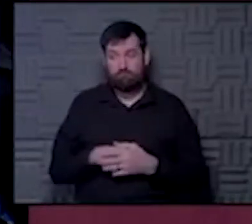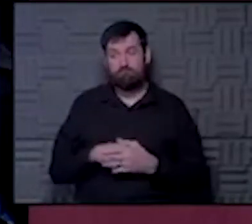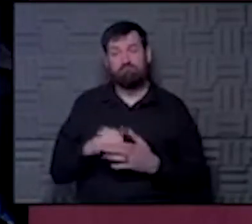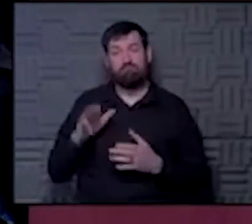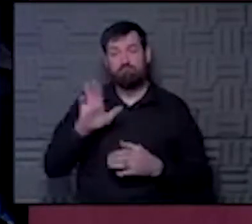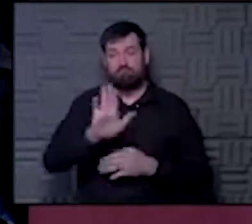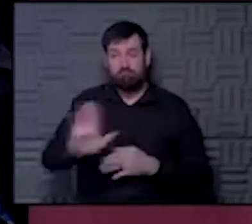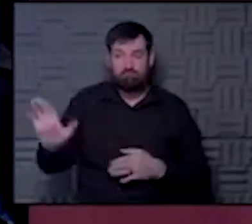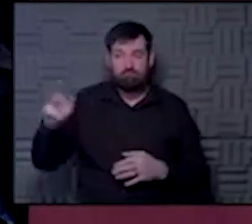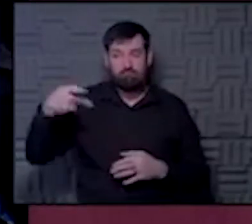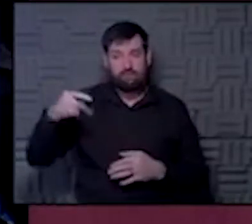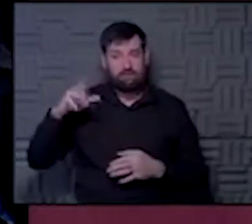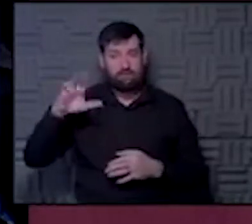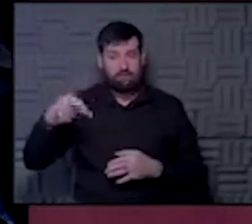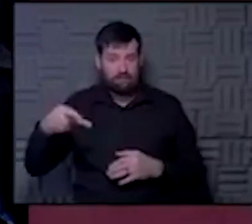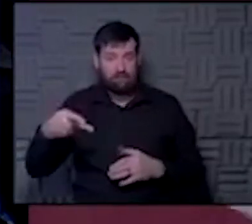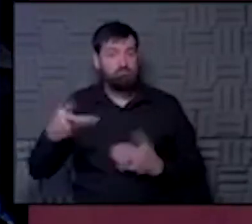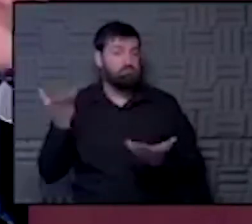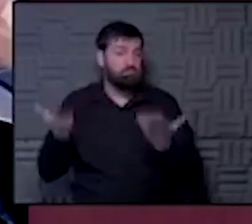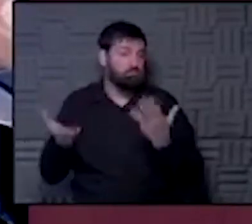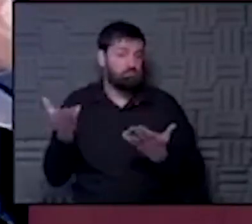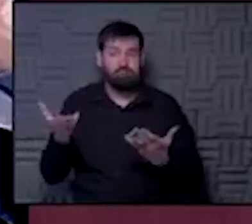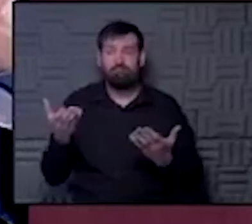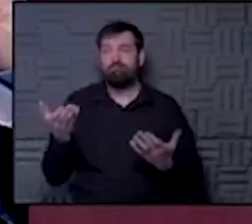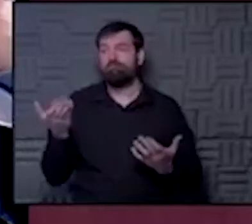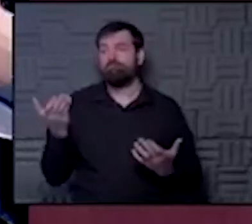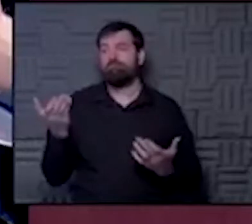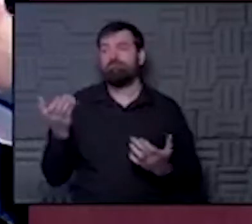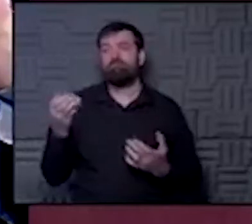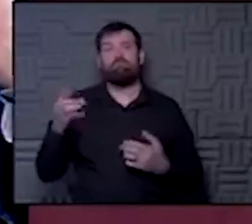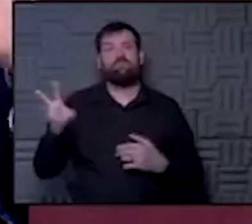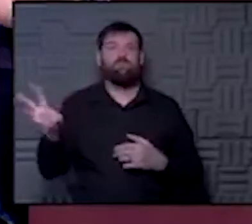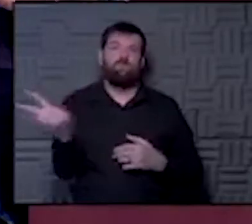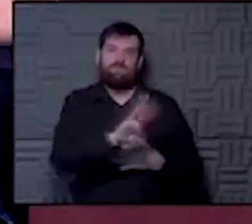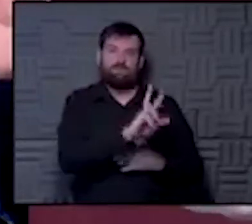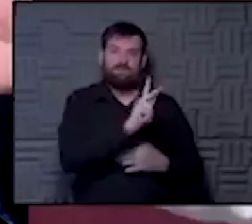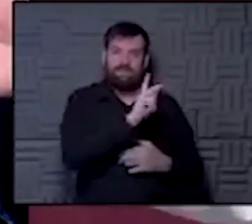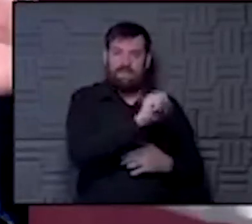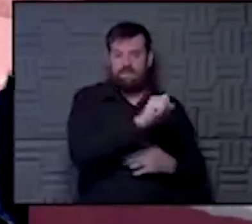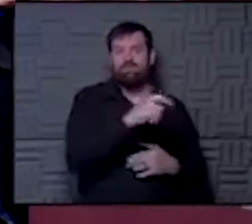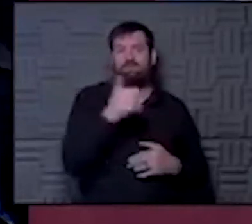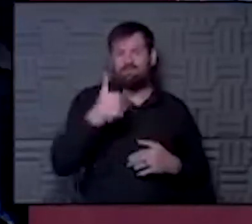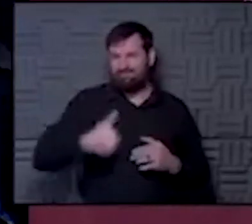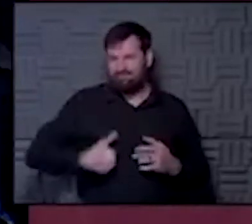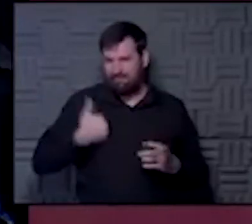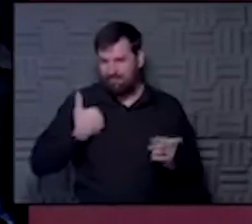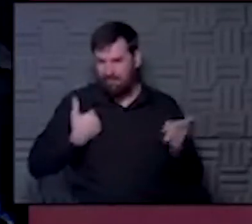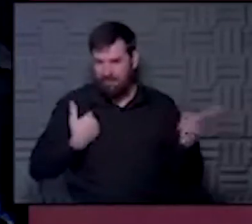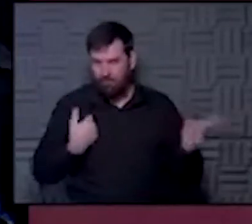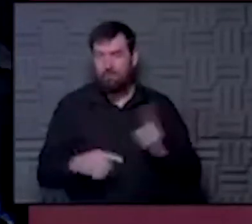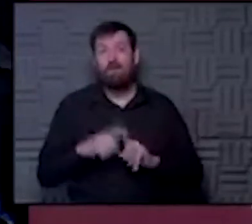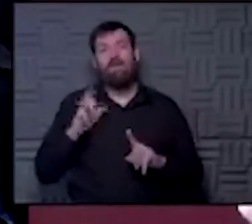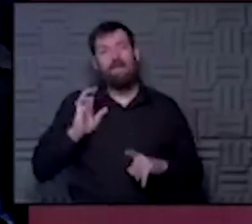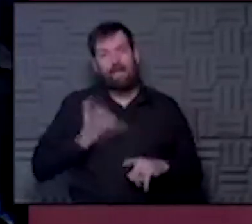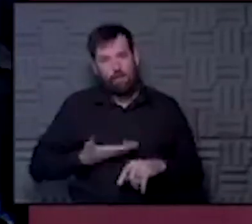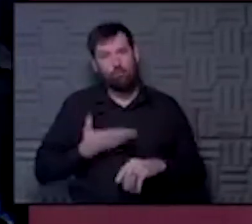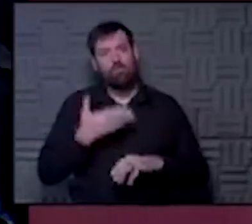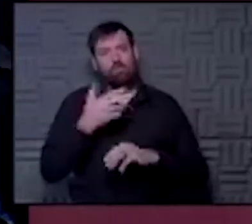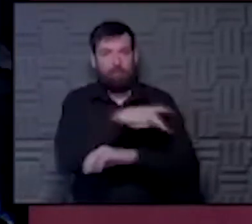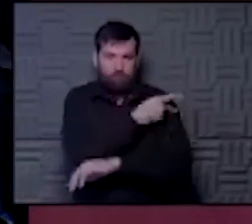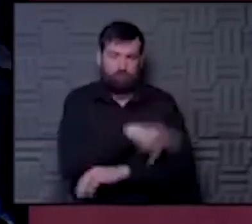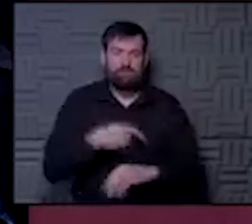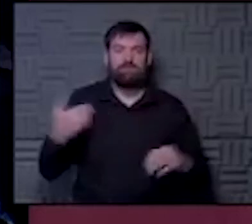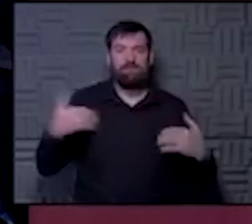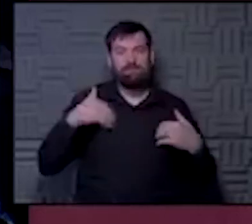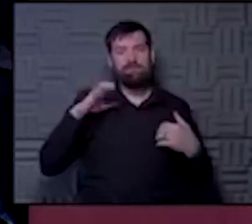care patient, their physician may be out in western Kansas because that's where they live. But they're one of our patients who have cystic fibrosis,